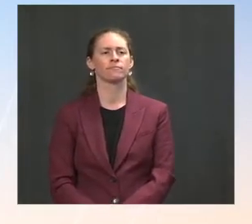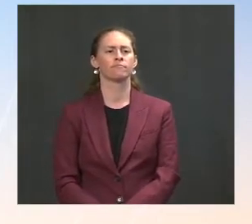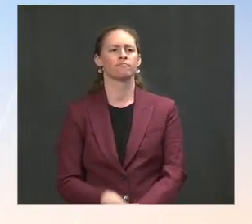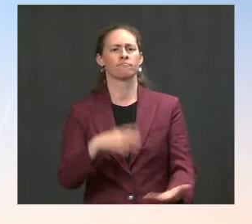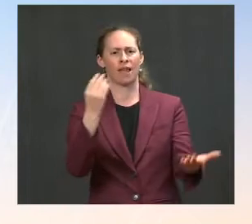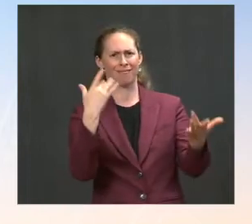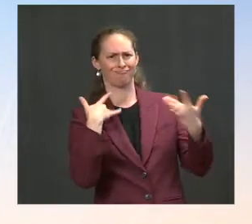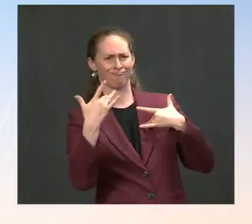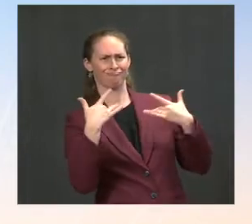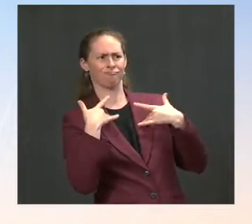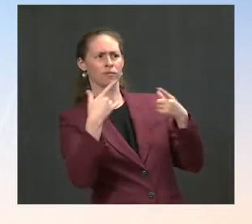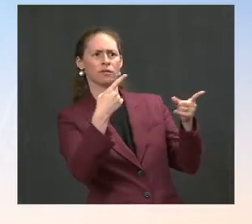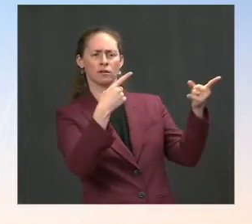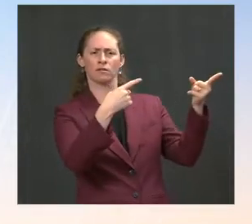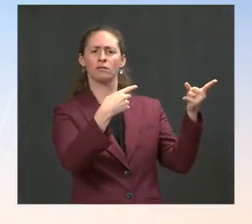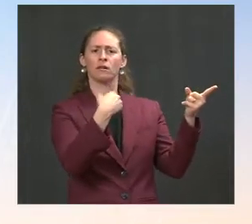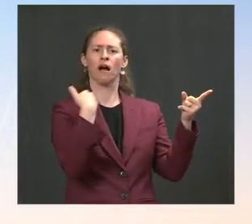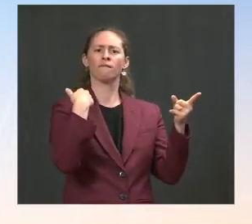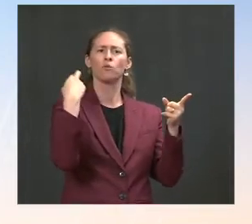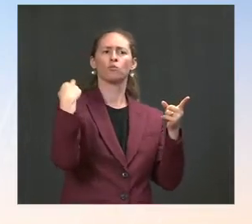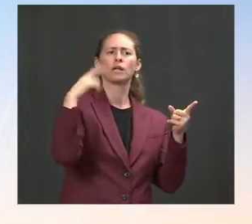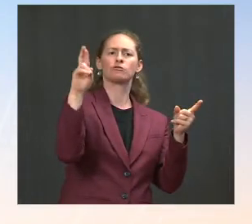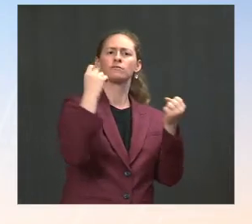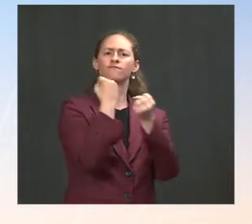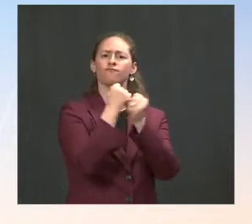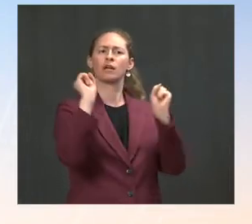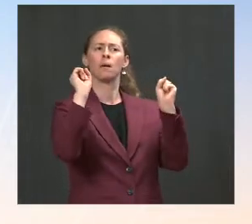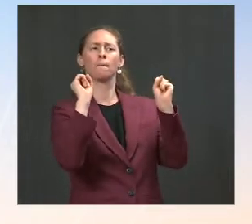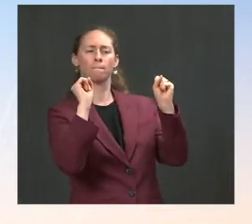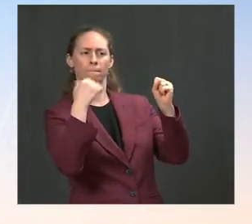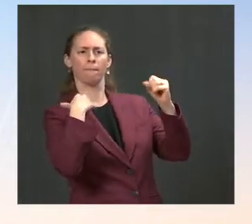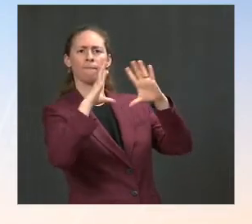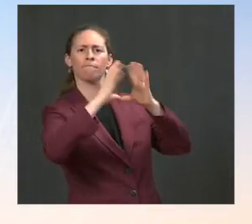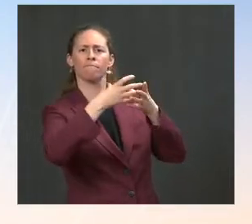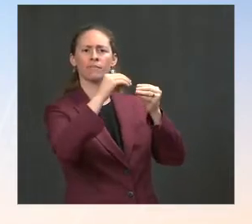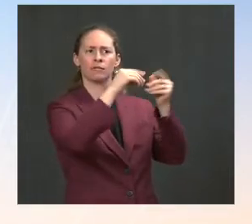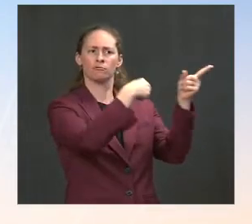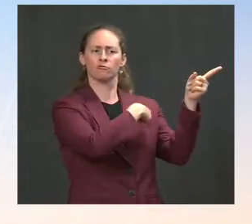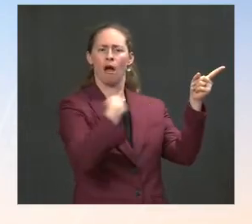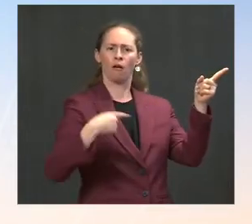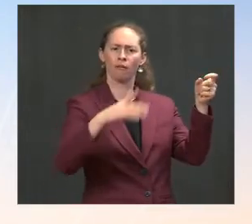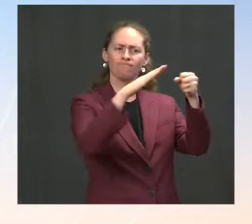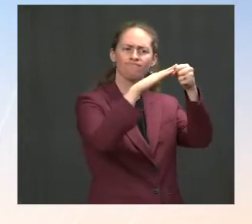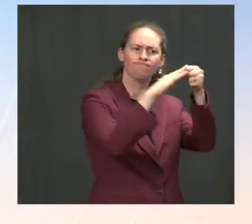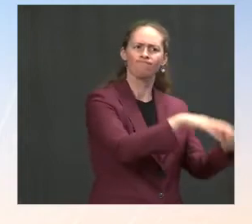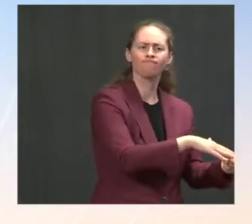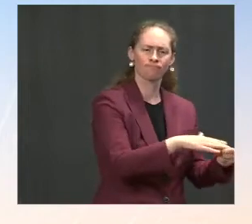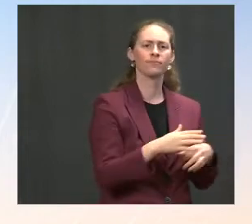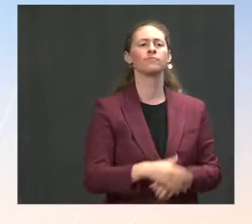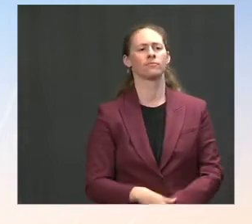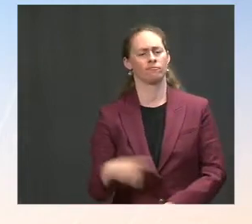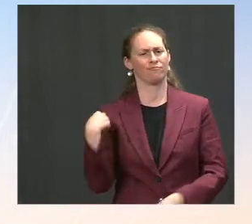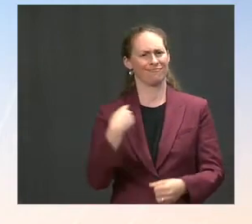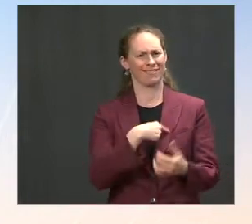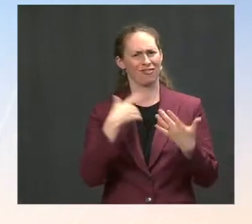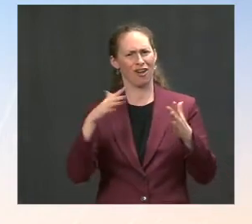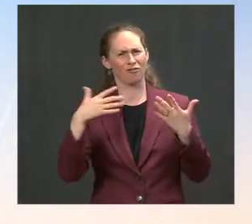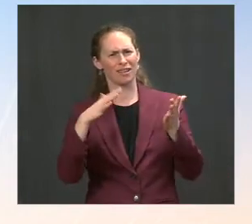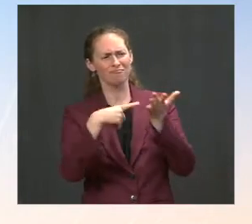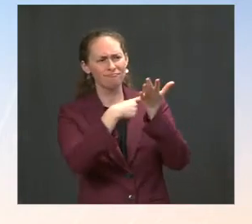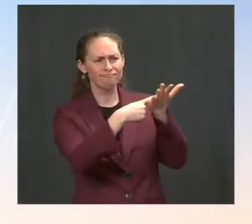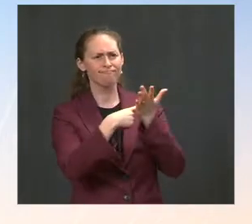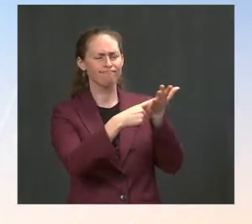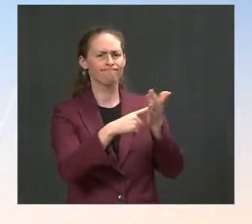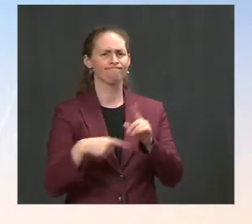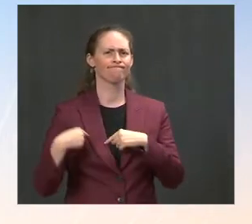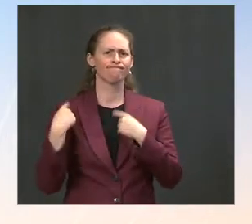on 28 U.S. officials, and their July 2020 sanctions on U.S. officials and organizations promoting democracy and human rights around the